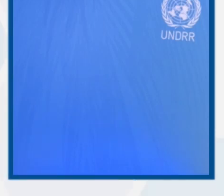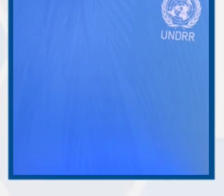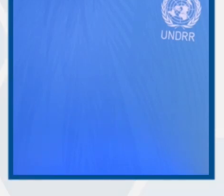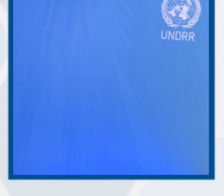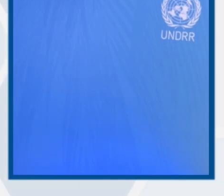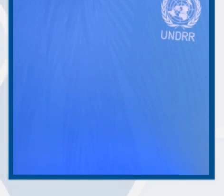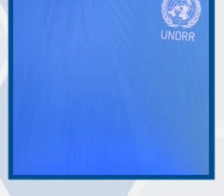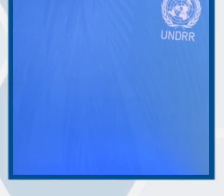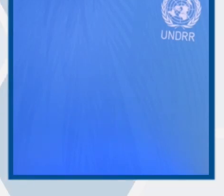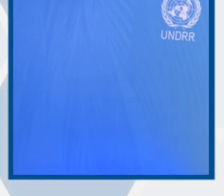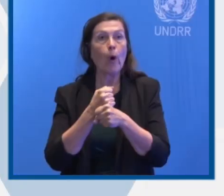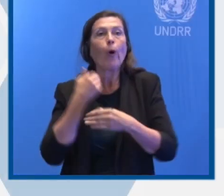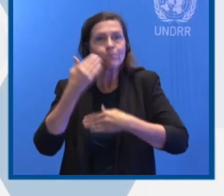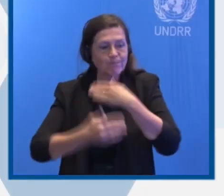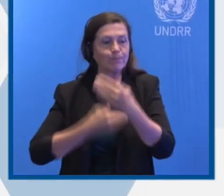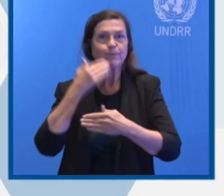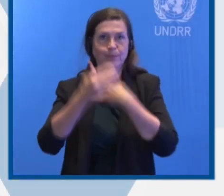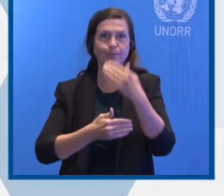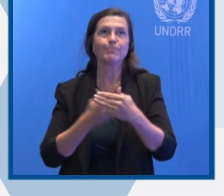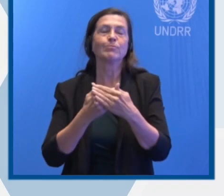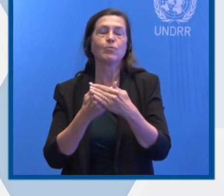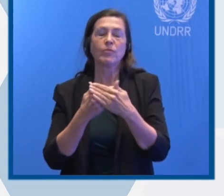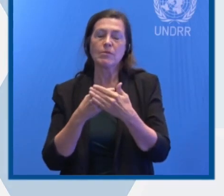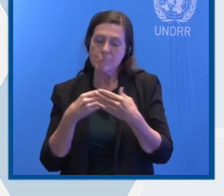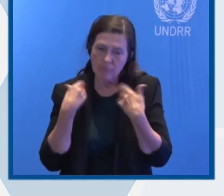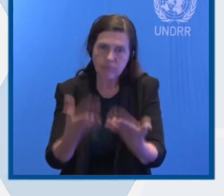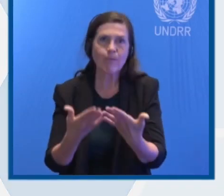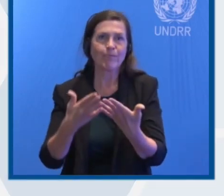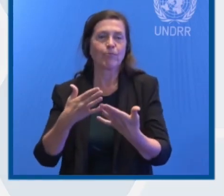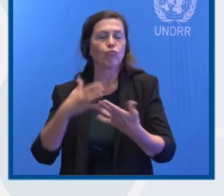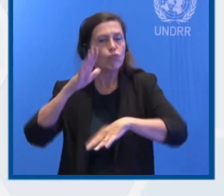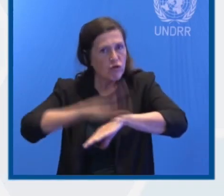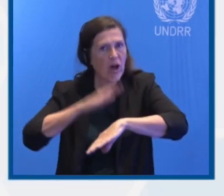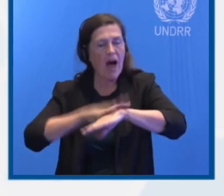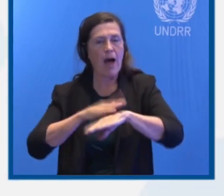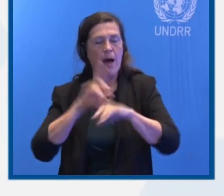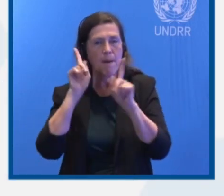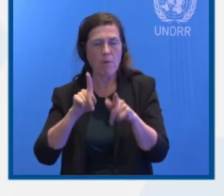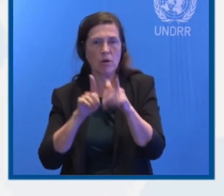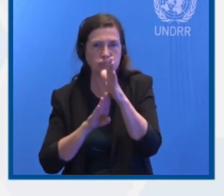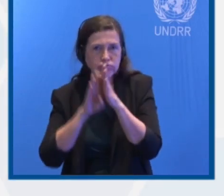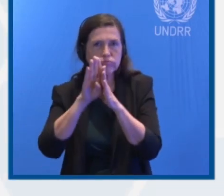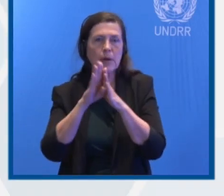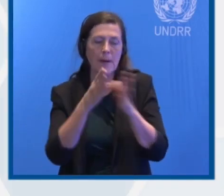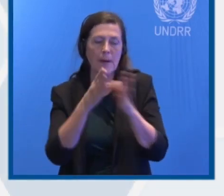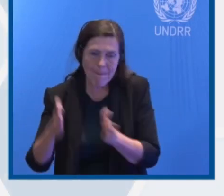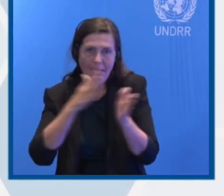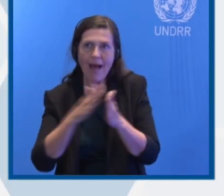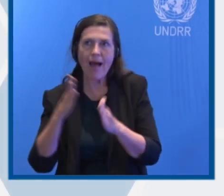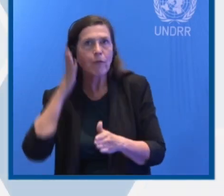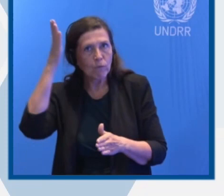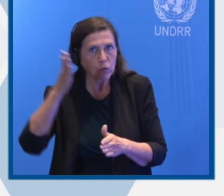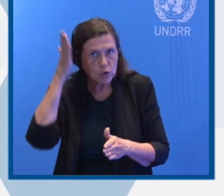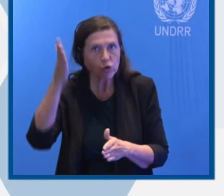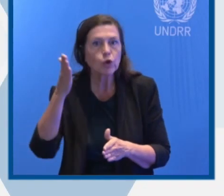towards spending more time on improving and planning for the future rather than on recovery, and